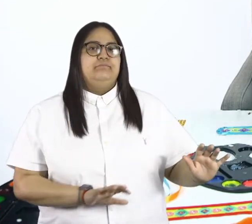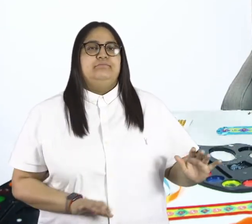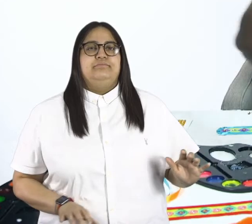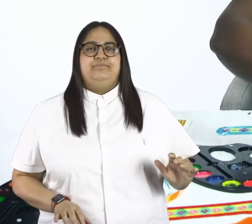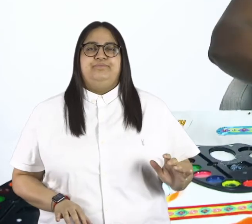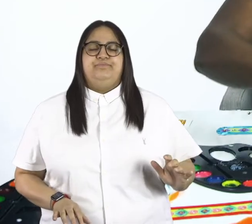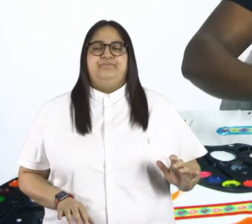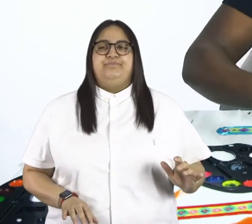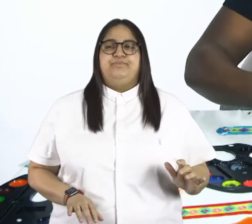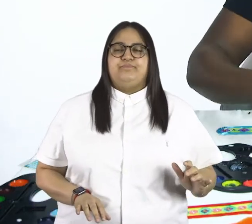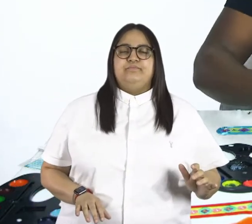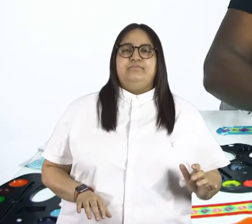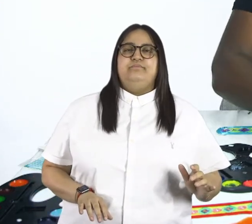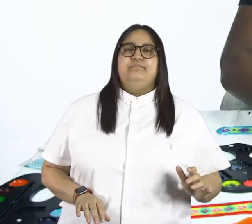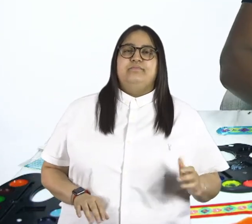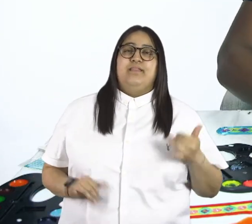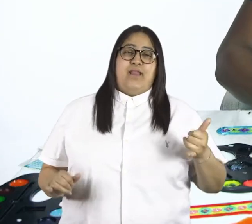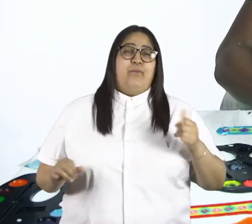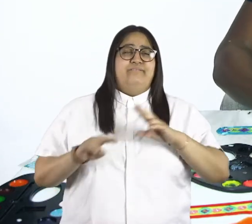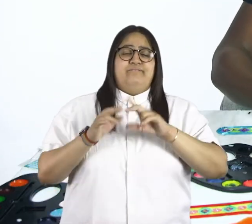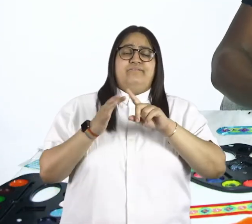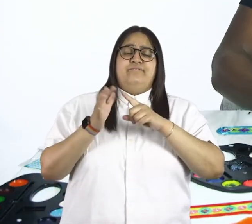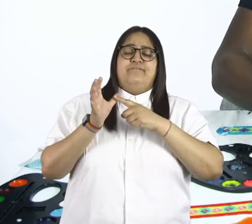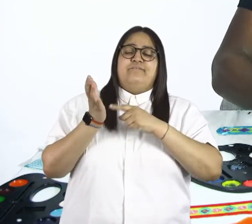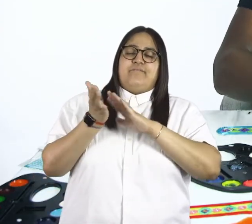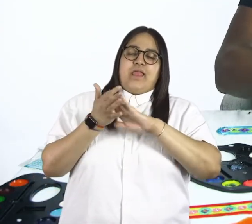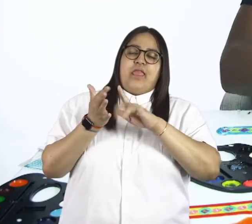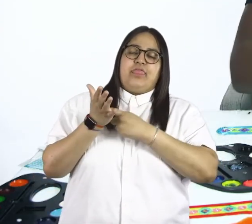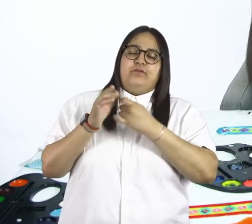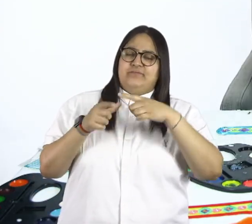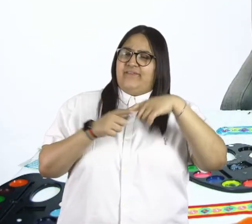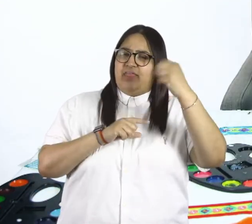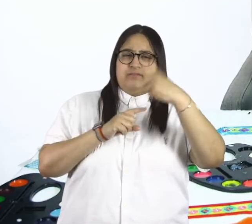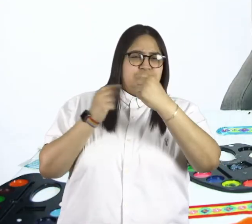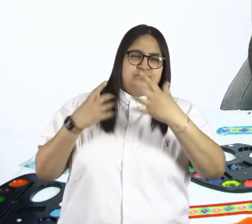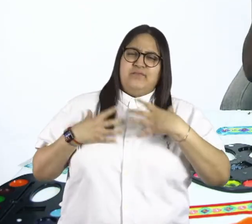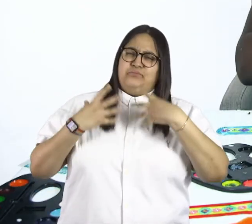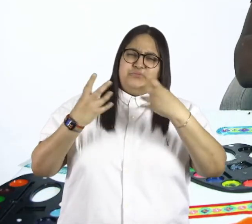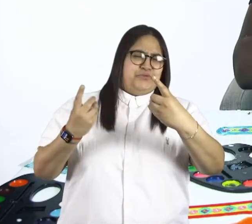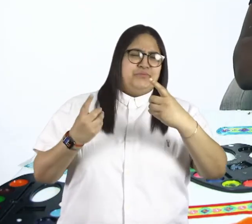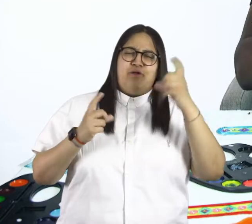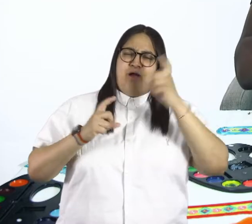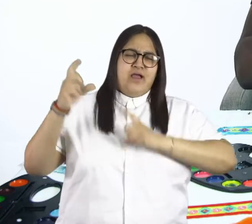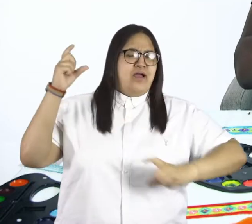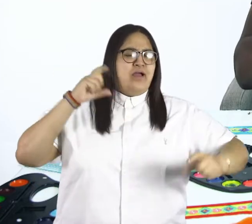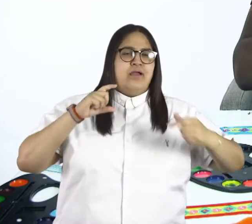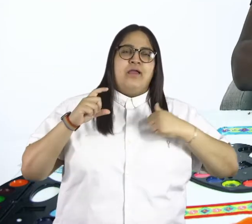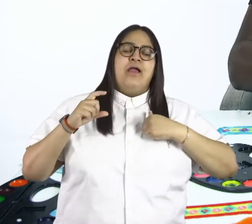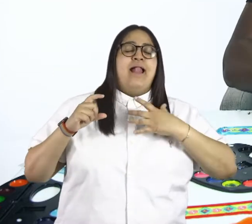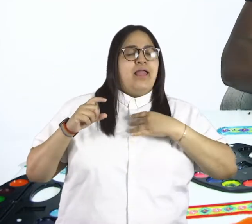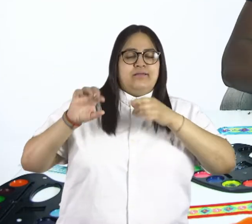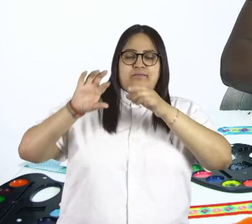where we go crazy with our colorful feathers. Now, I like to cut the stalk